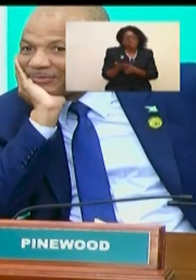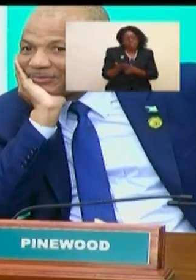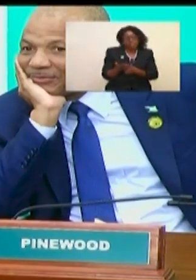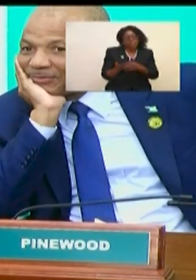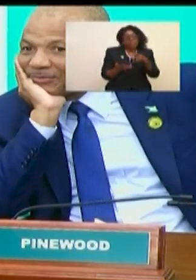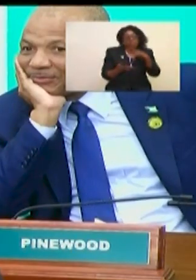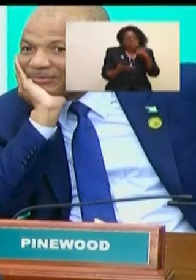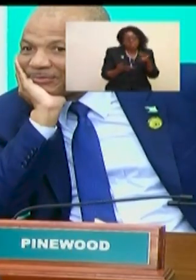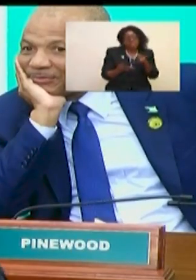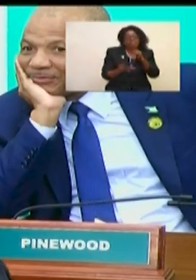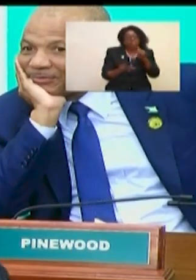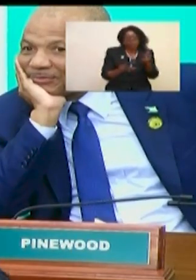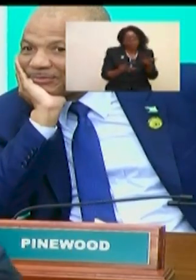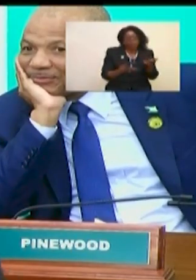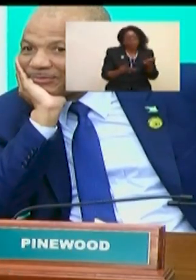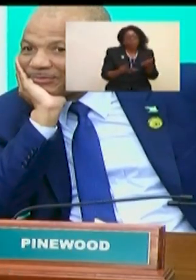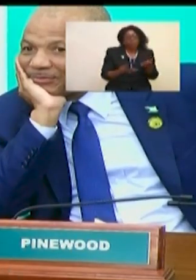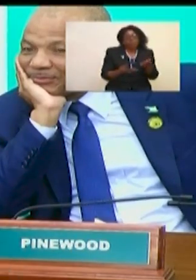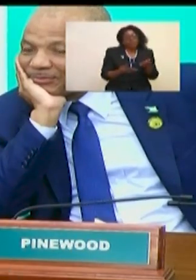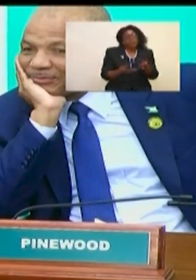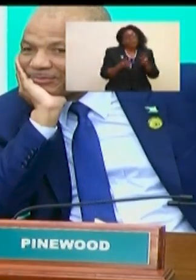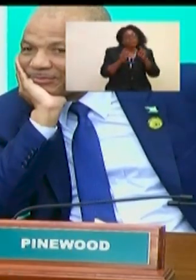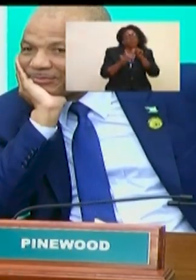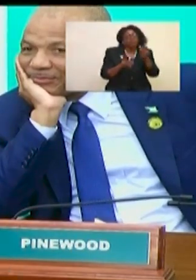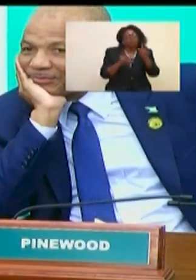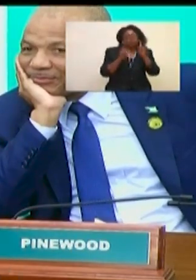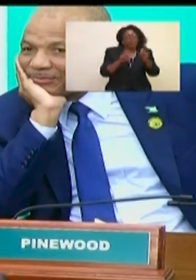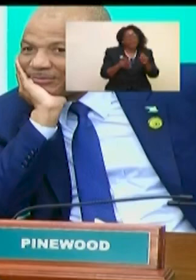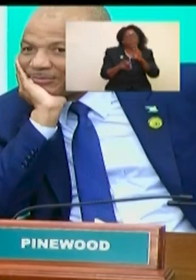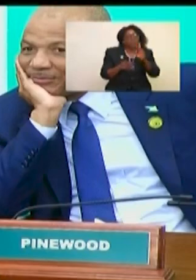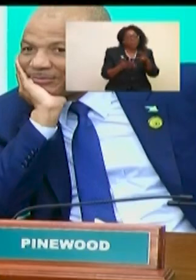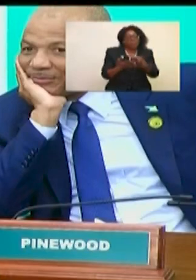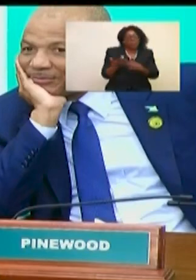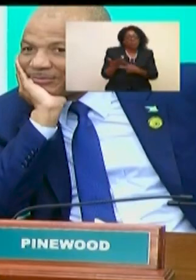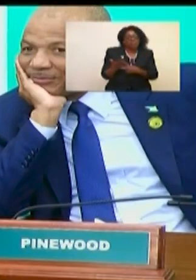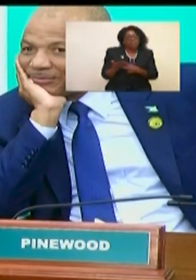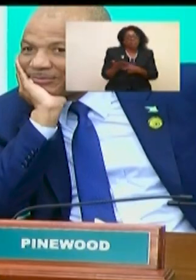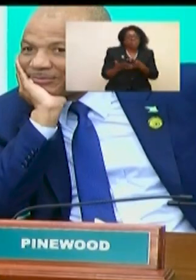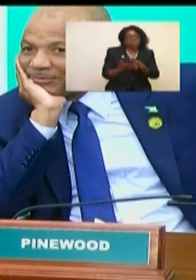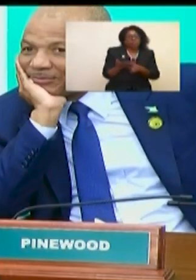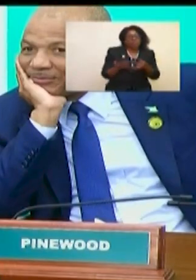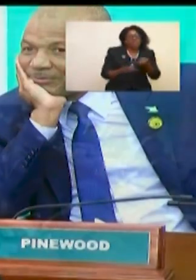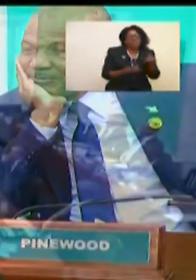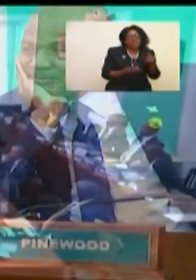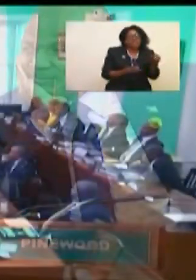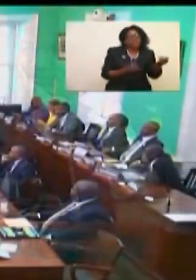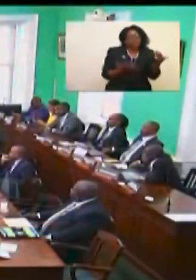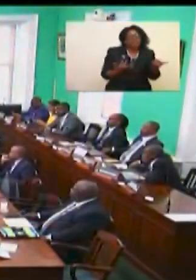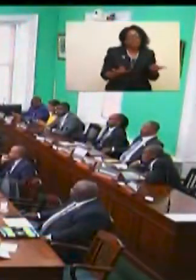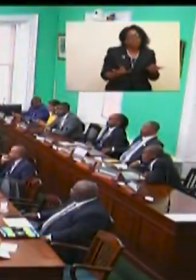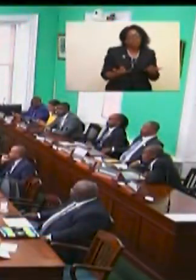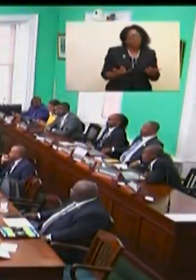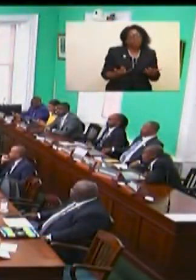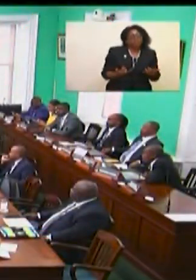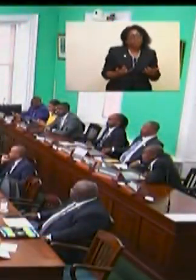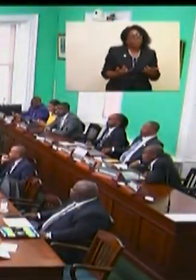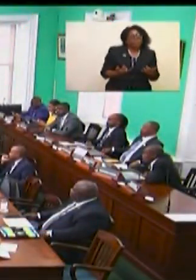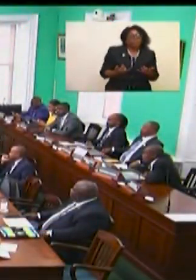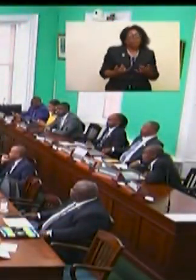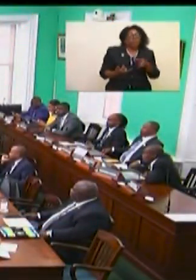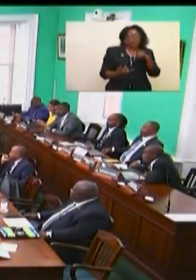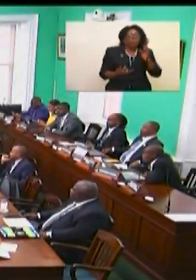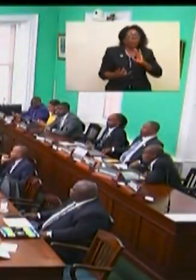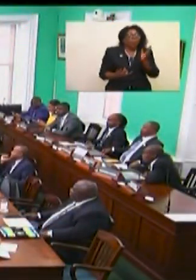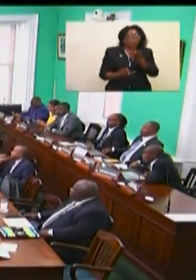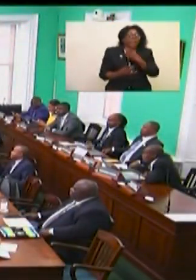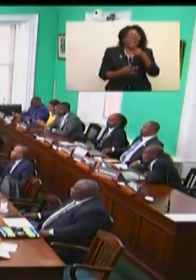that also is, well, it was not required to be recorded. So what's the issue now? What's the issue is? What we're saying is, that's what you did. You left